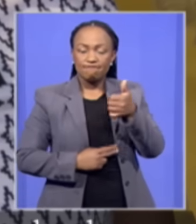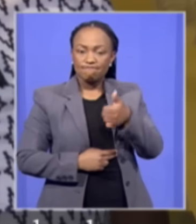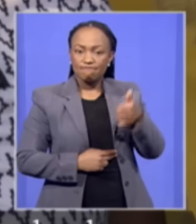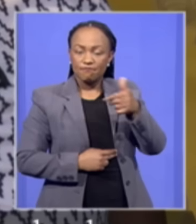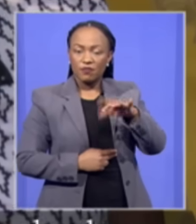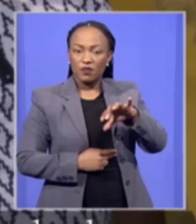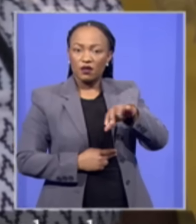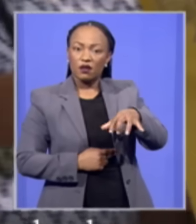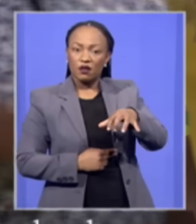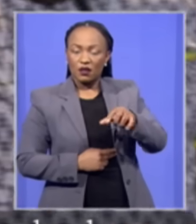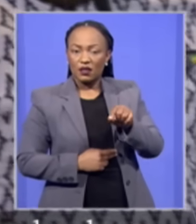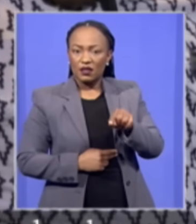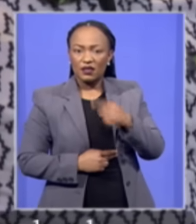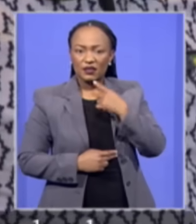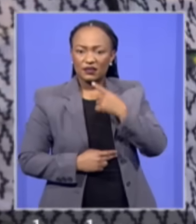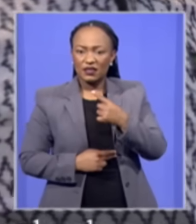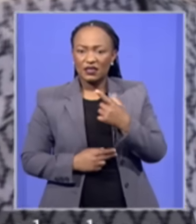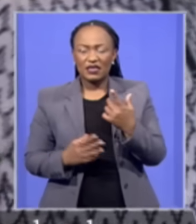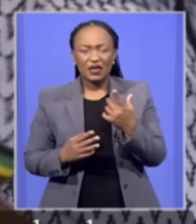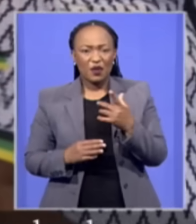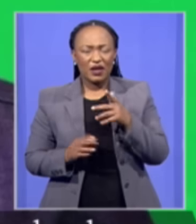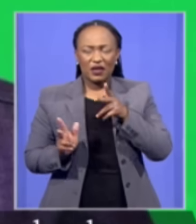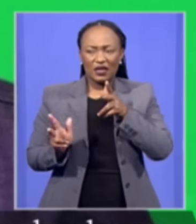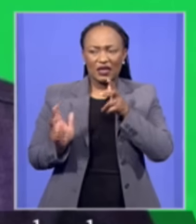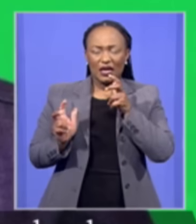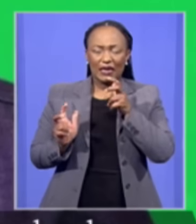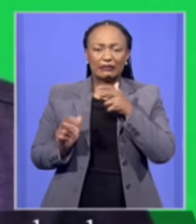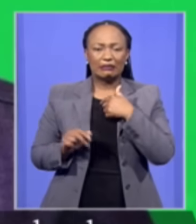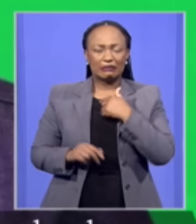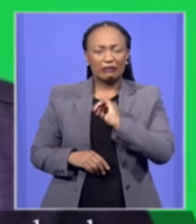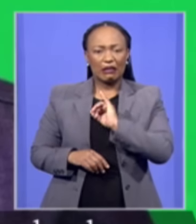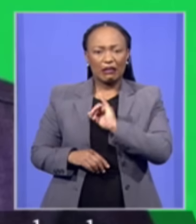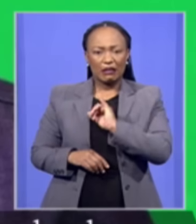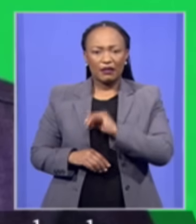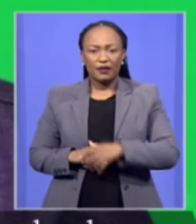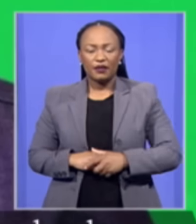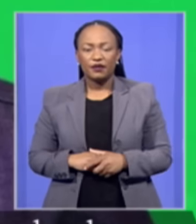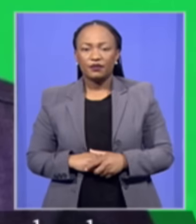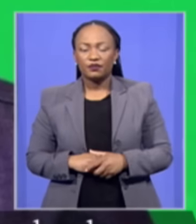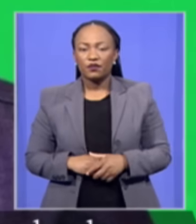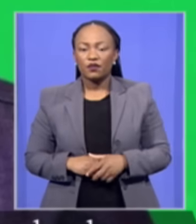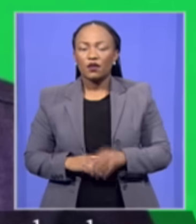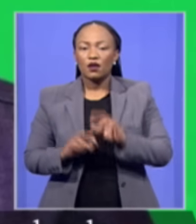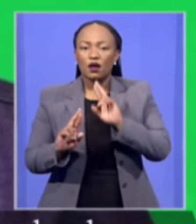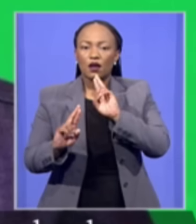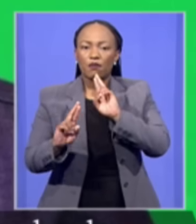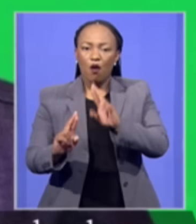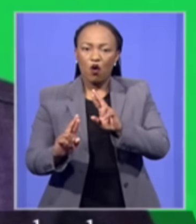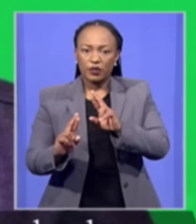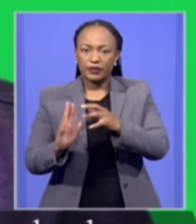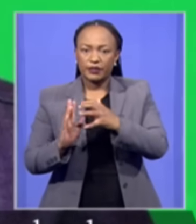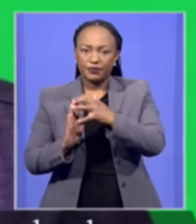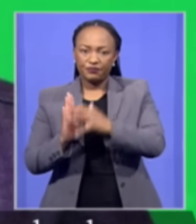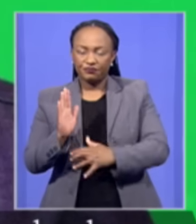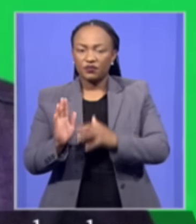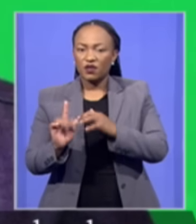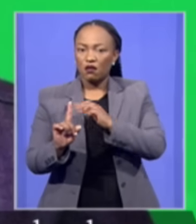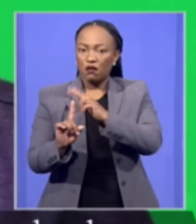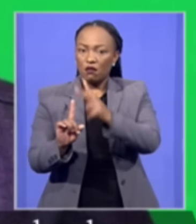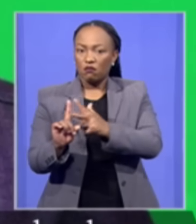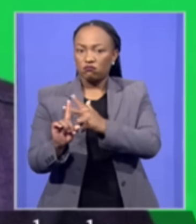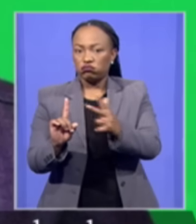ba shakgaditswe thata ke go sutlhisiwa ga pegelo eno. Raporoto yeo e nang le ditlabatabakelo tsa dikgalemo e sutlheleditswe